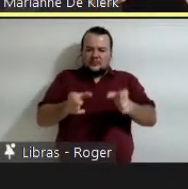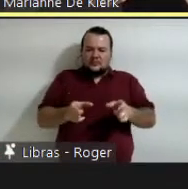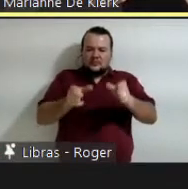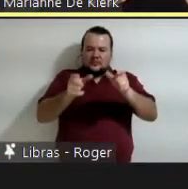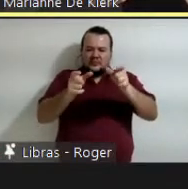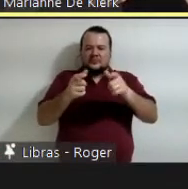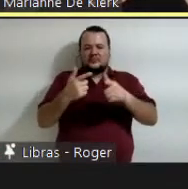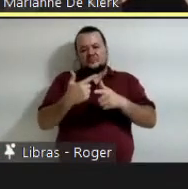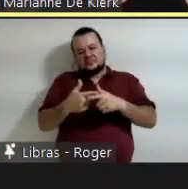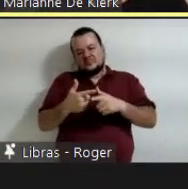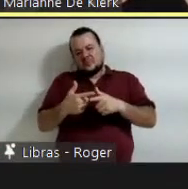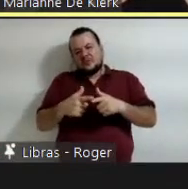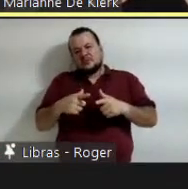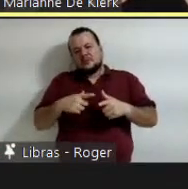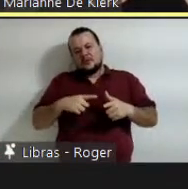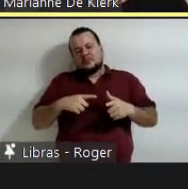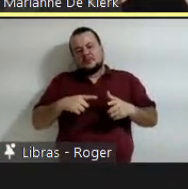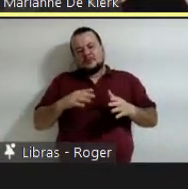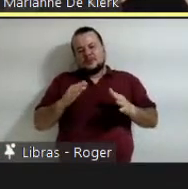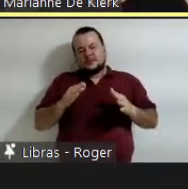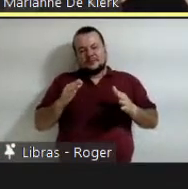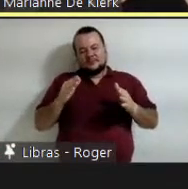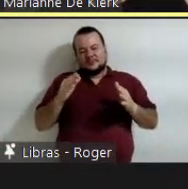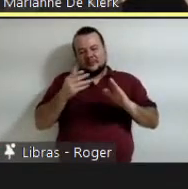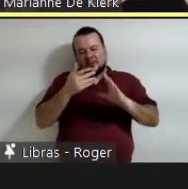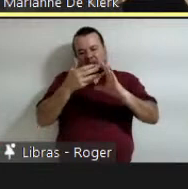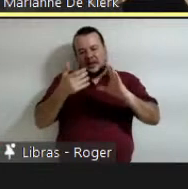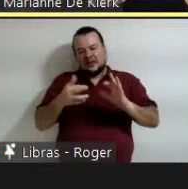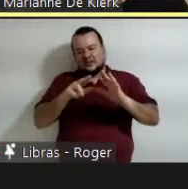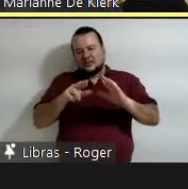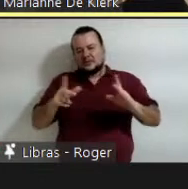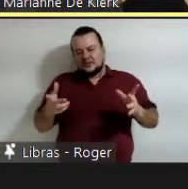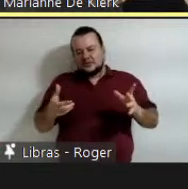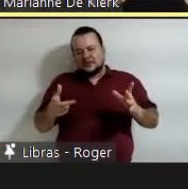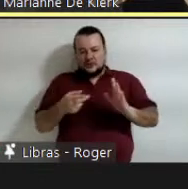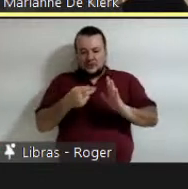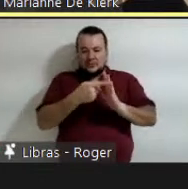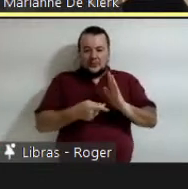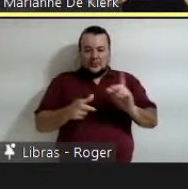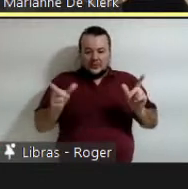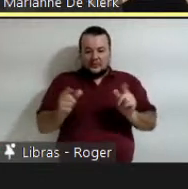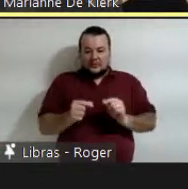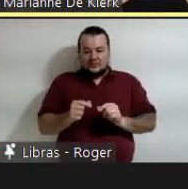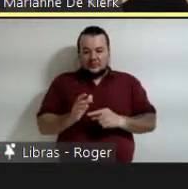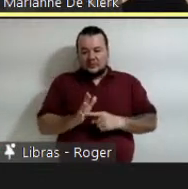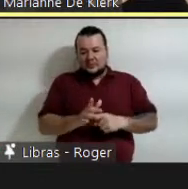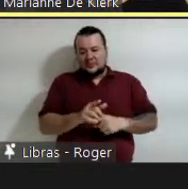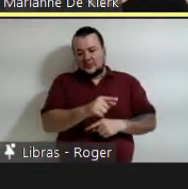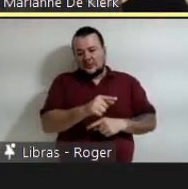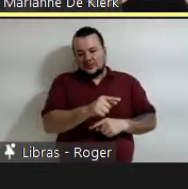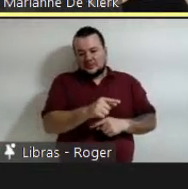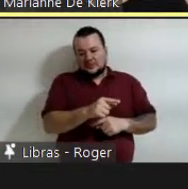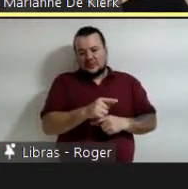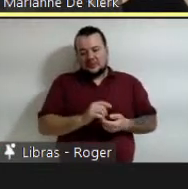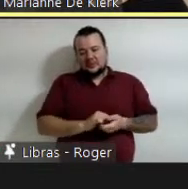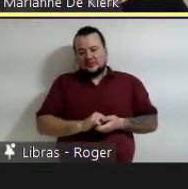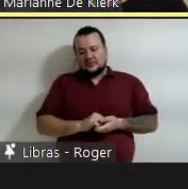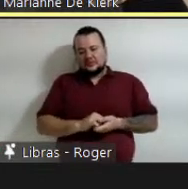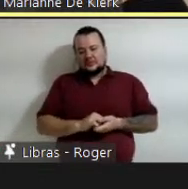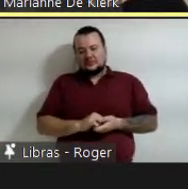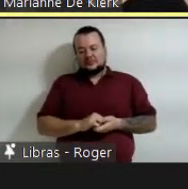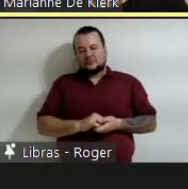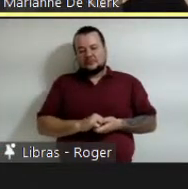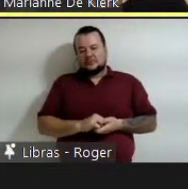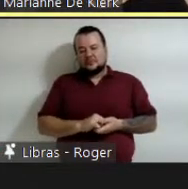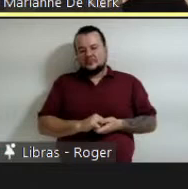was eventually scaled down to this to try and pass it. It also did not work, and it was eventually cancelled in the historic facades, which I